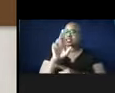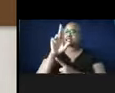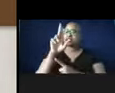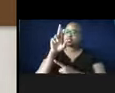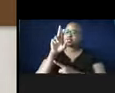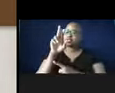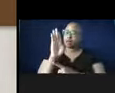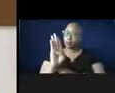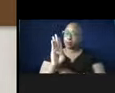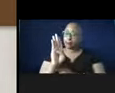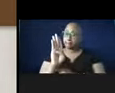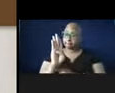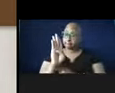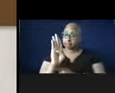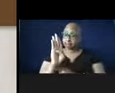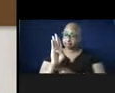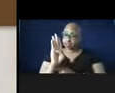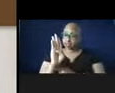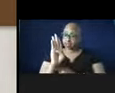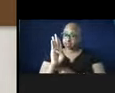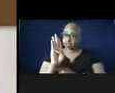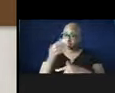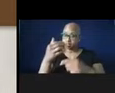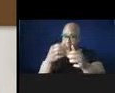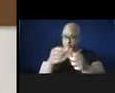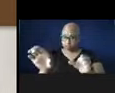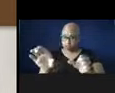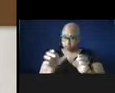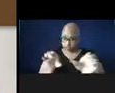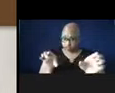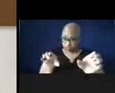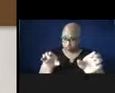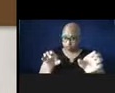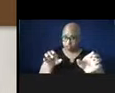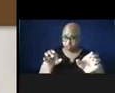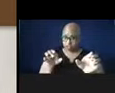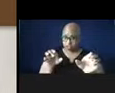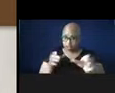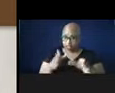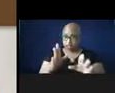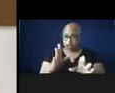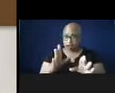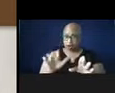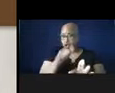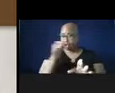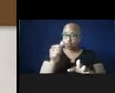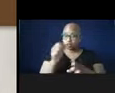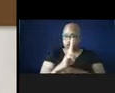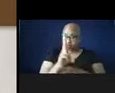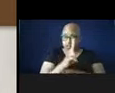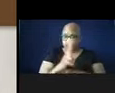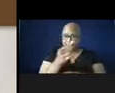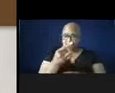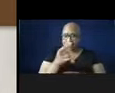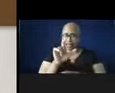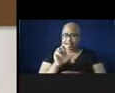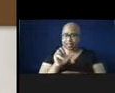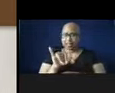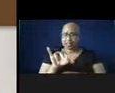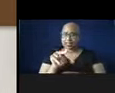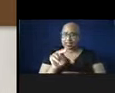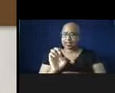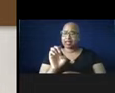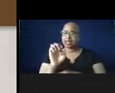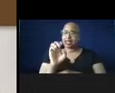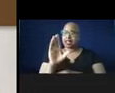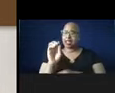to a nonprofit partner called Glen Echo Park Partnership for Arts and Culture,